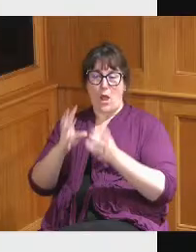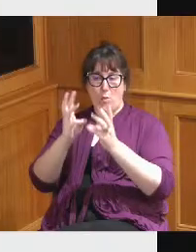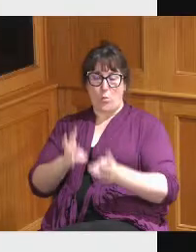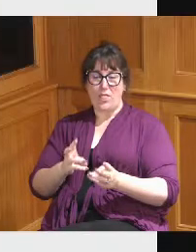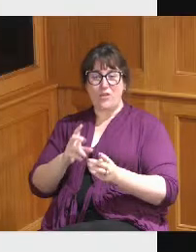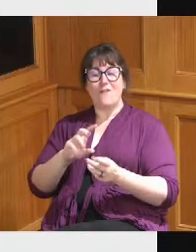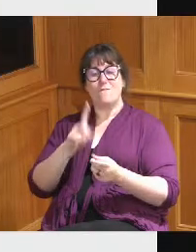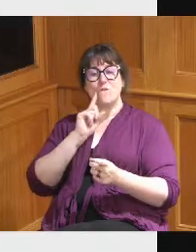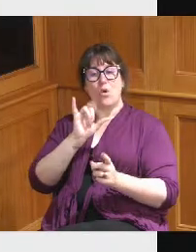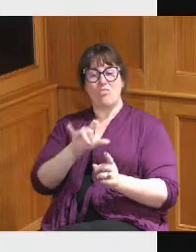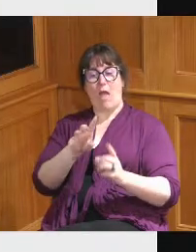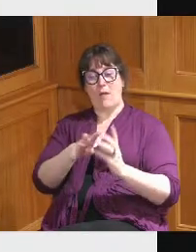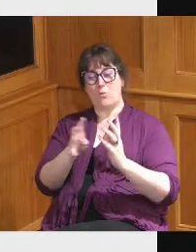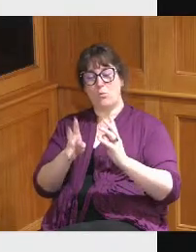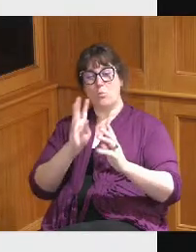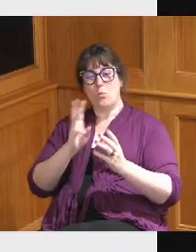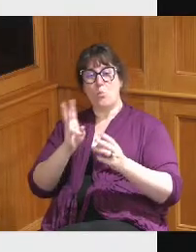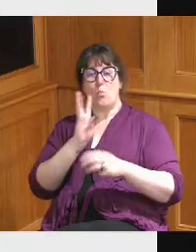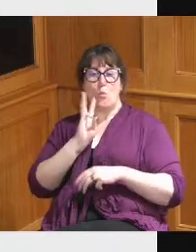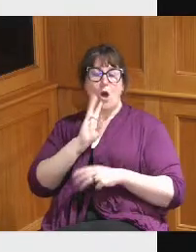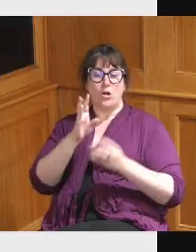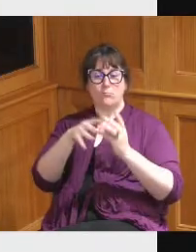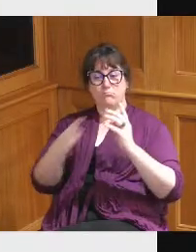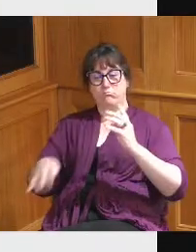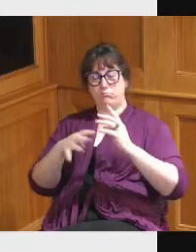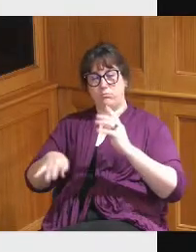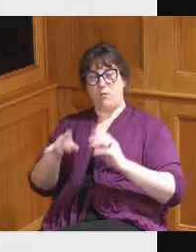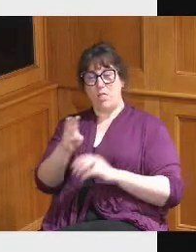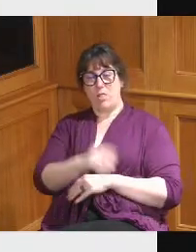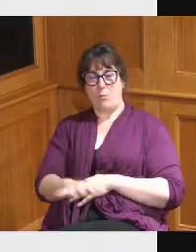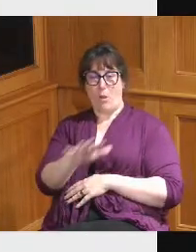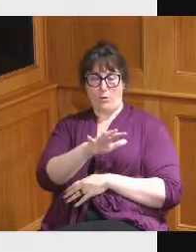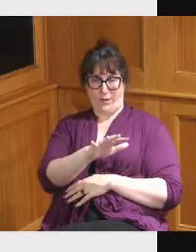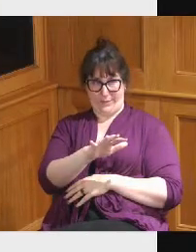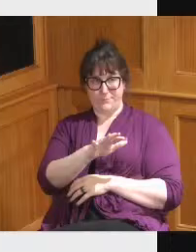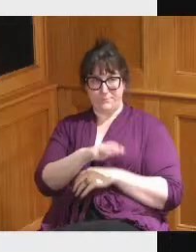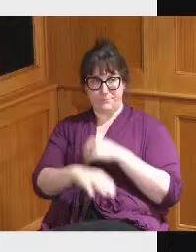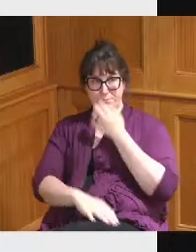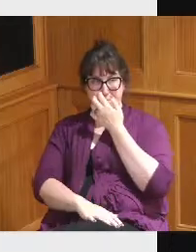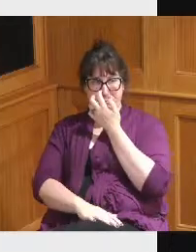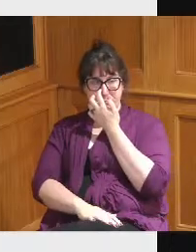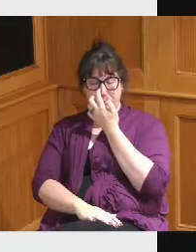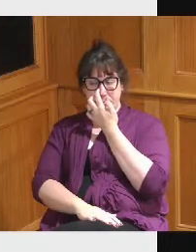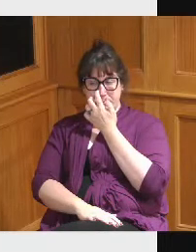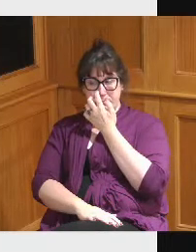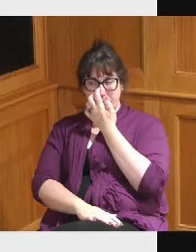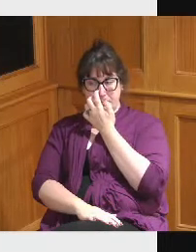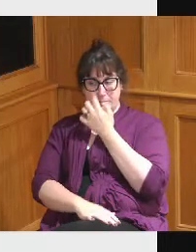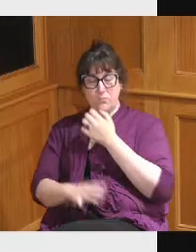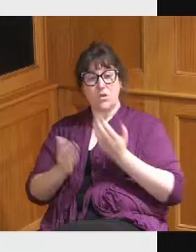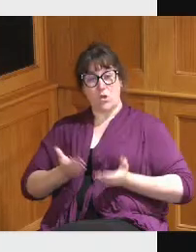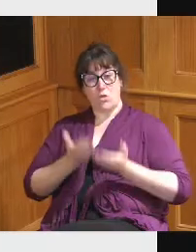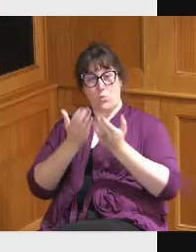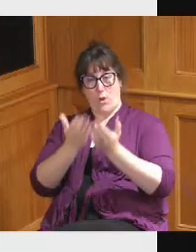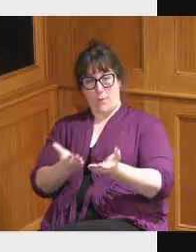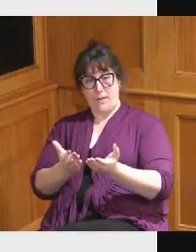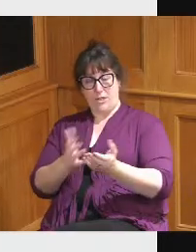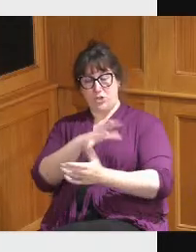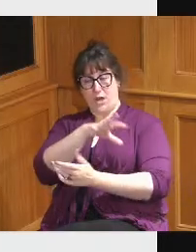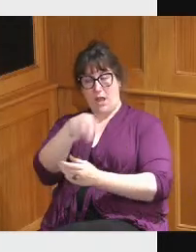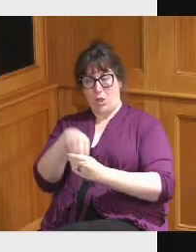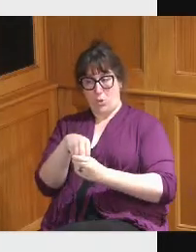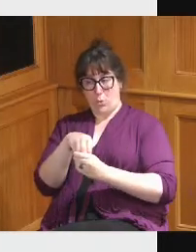properties. So we spent a lot of time on that, and the recommendation